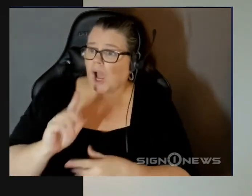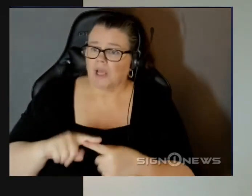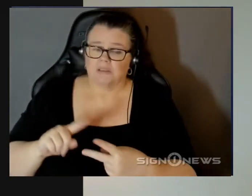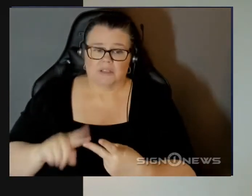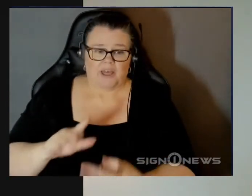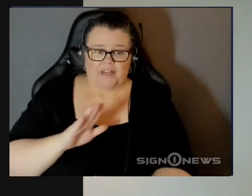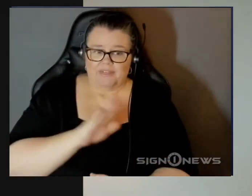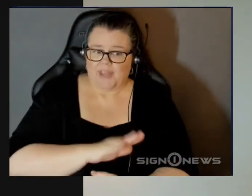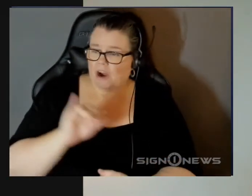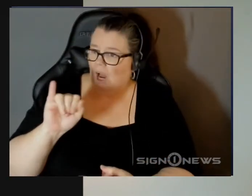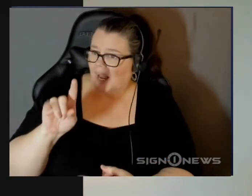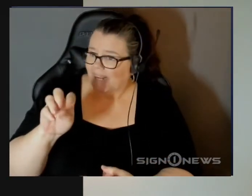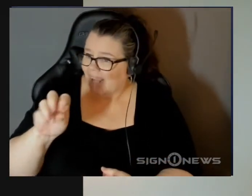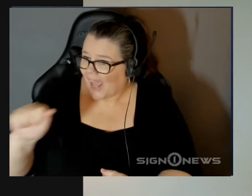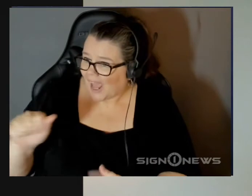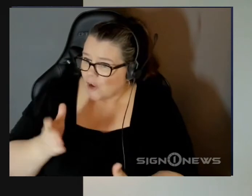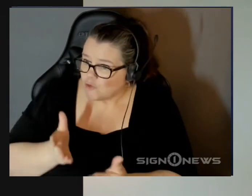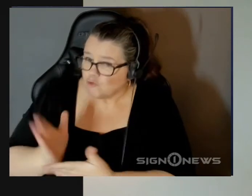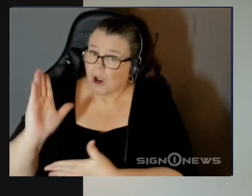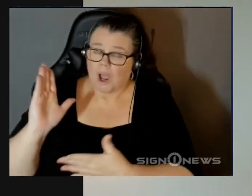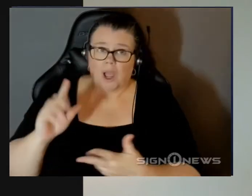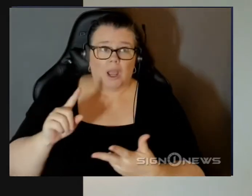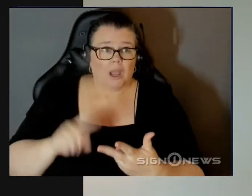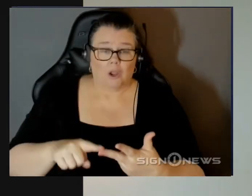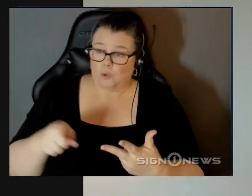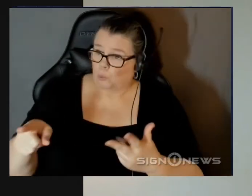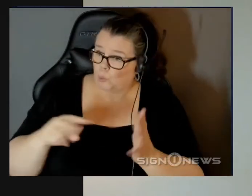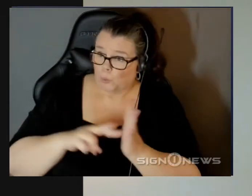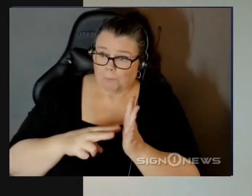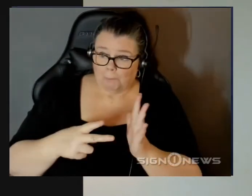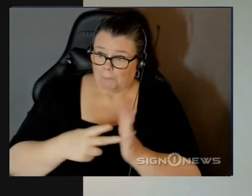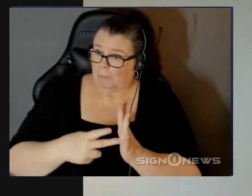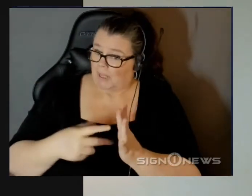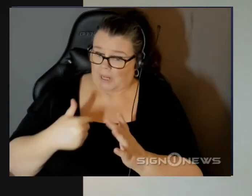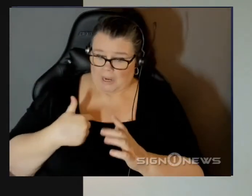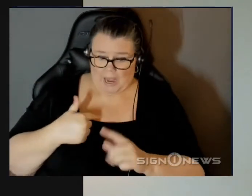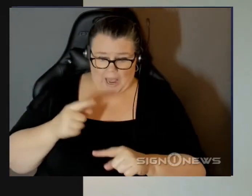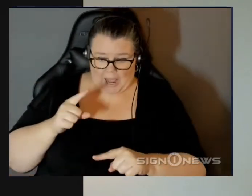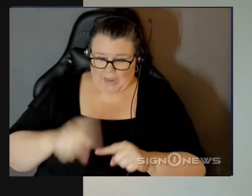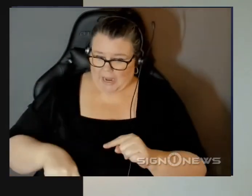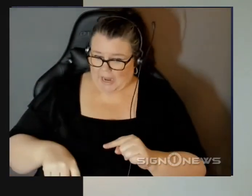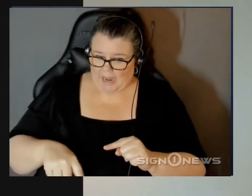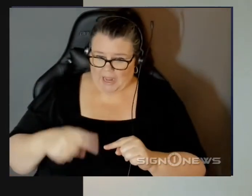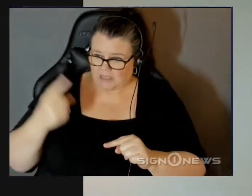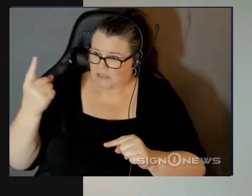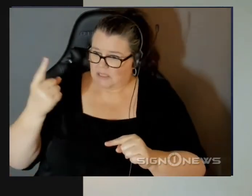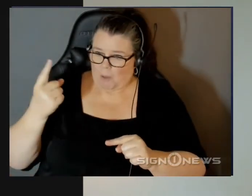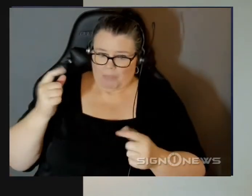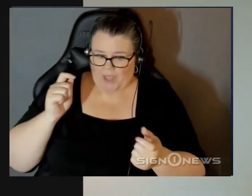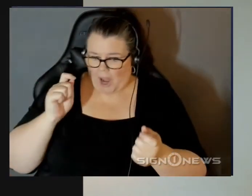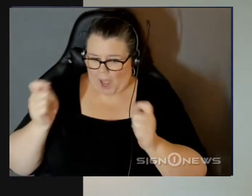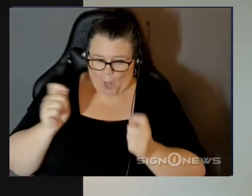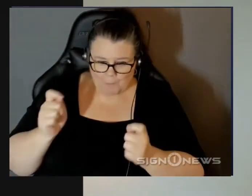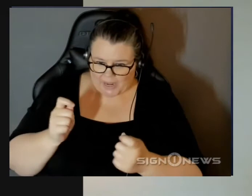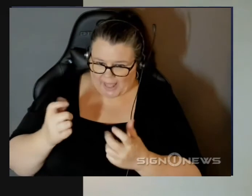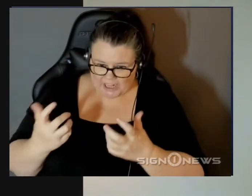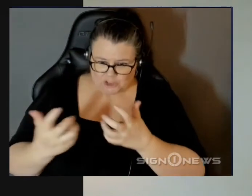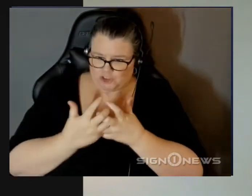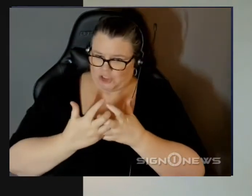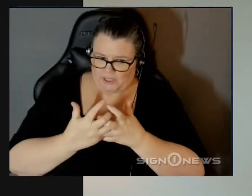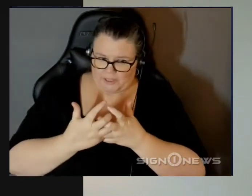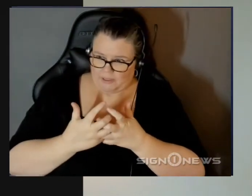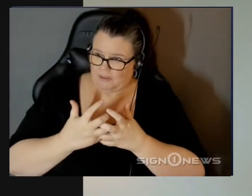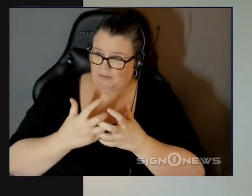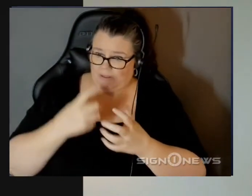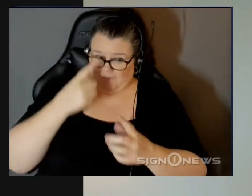saying that I can't have an accommodation in this specific circumstance? And it's not fair.